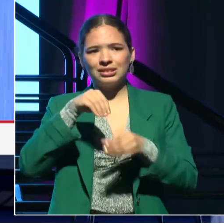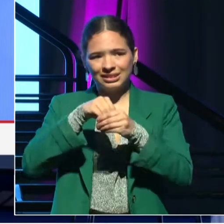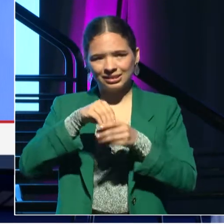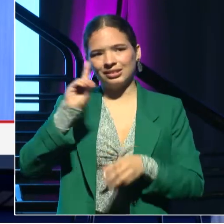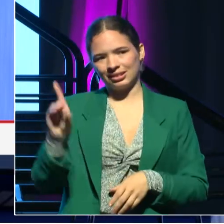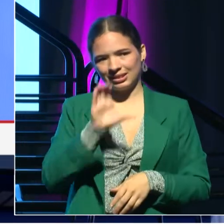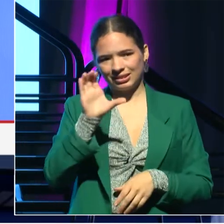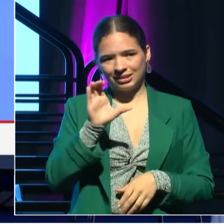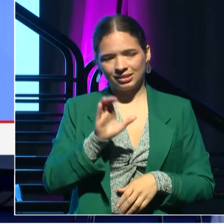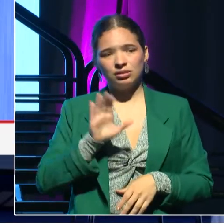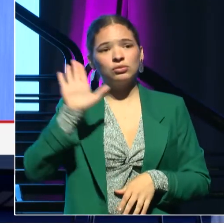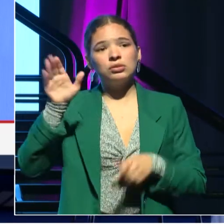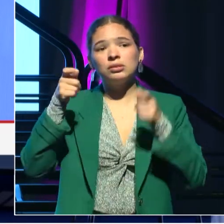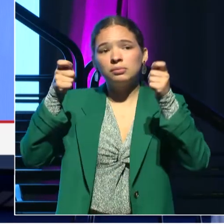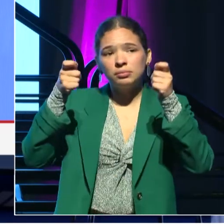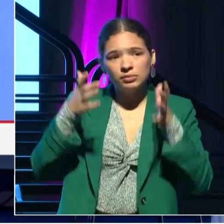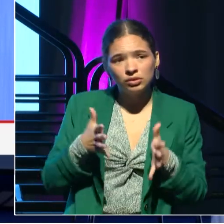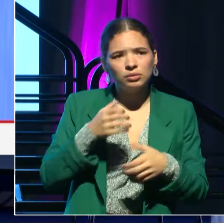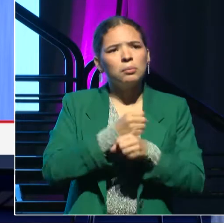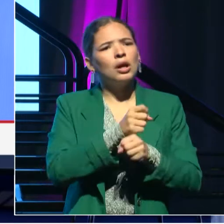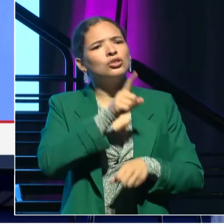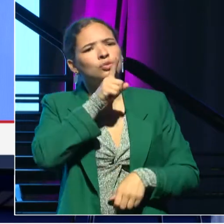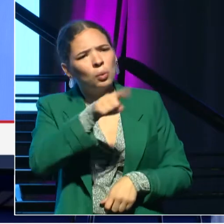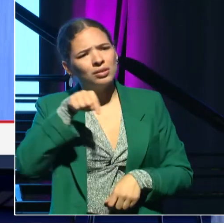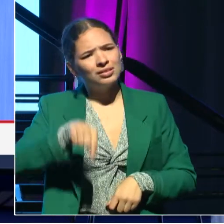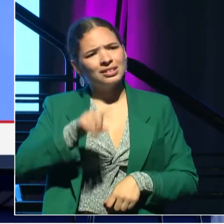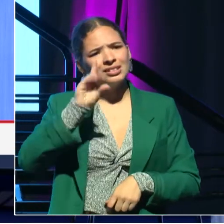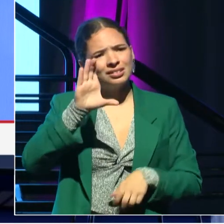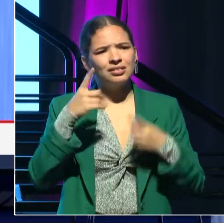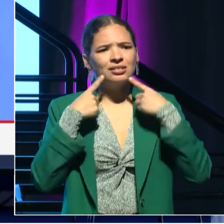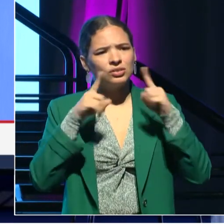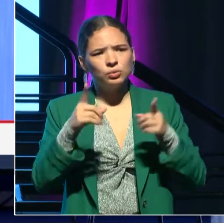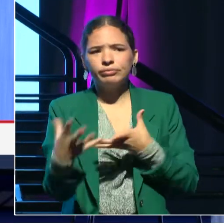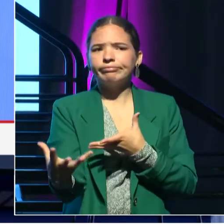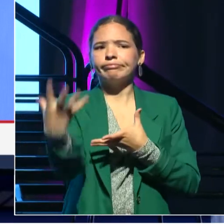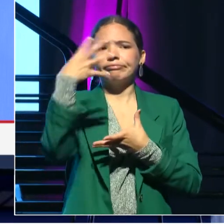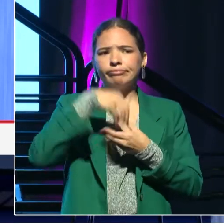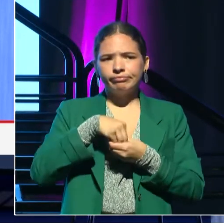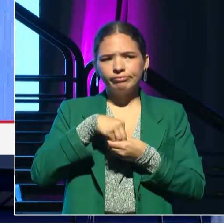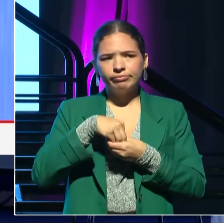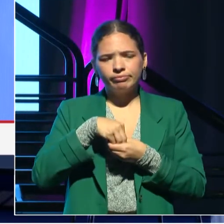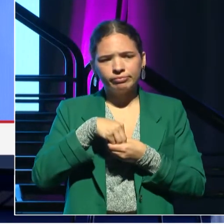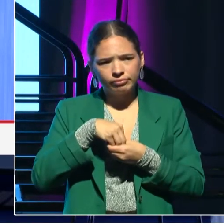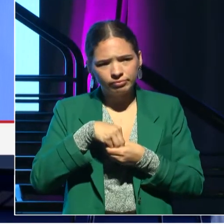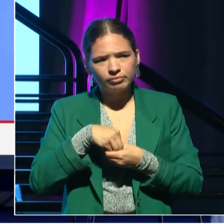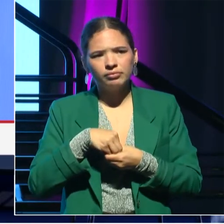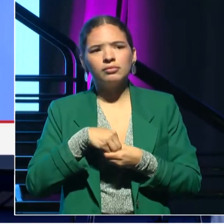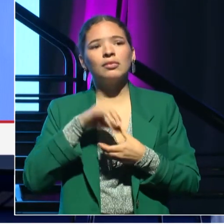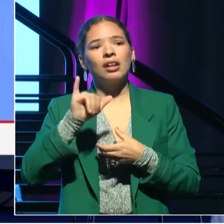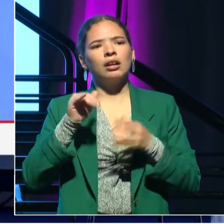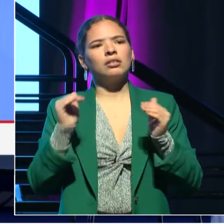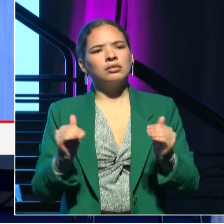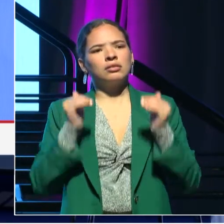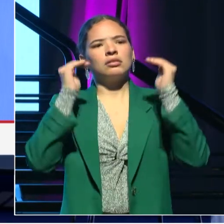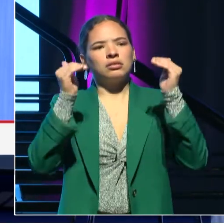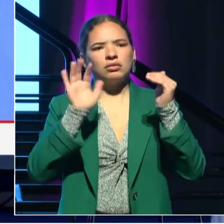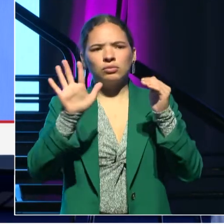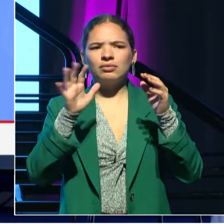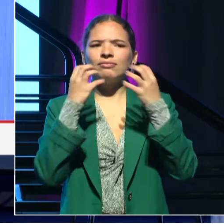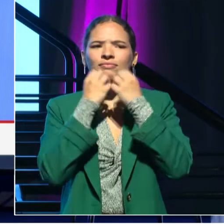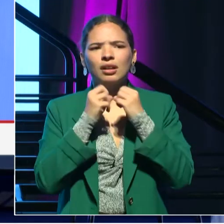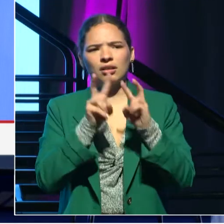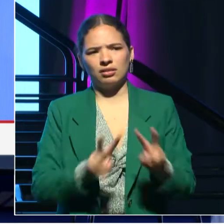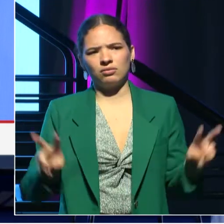focuses on making the district's success more inclusive, advancing the district's values, and